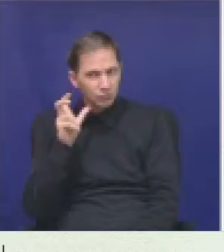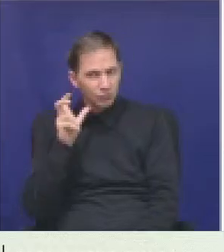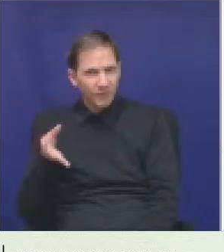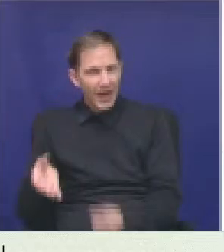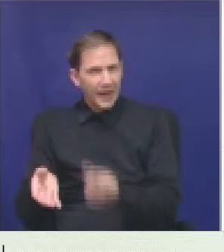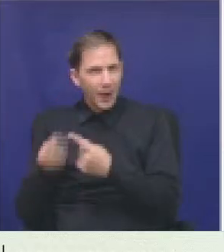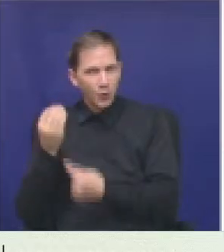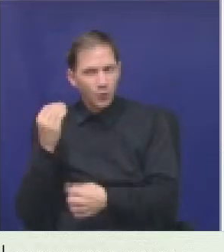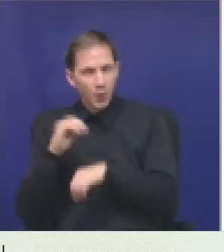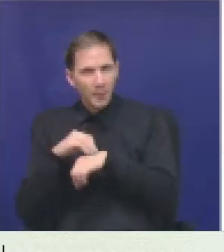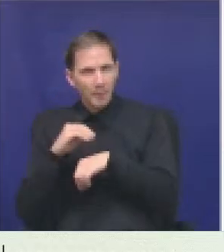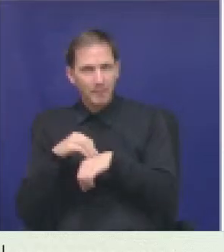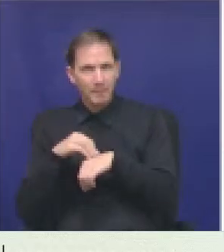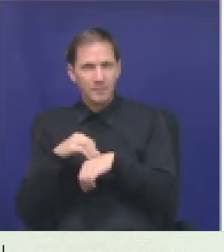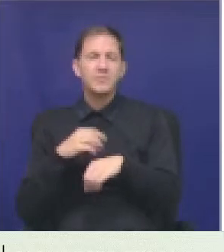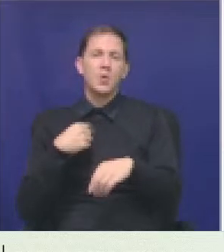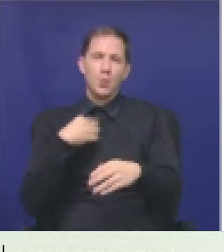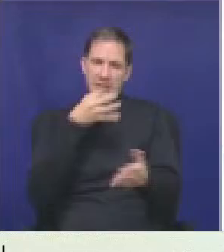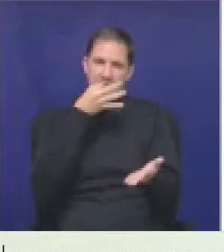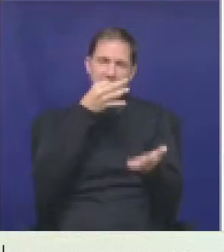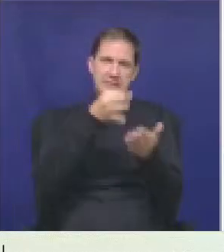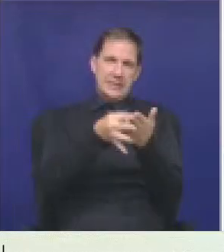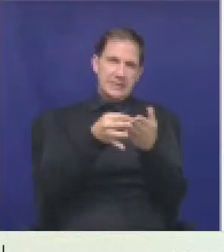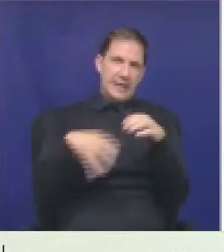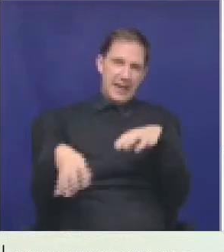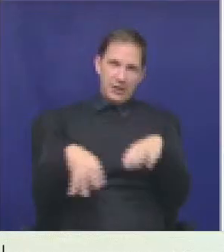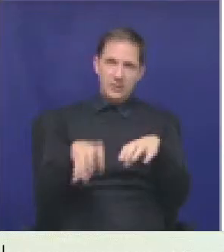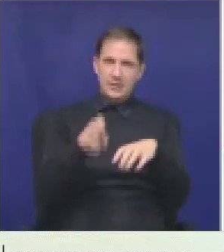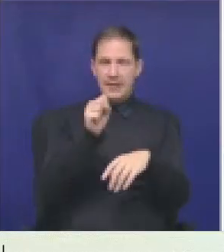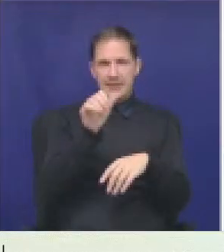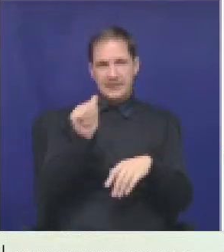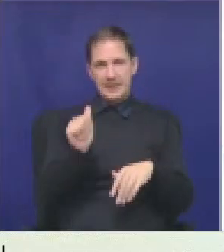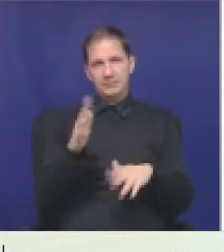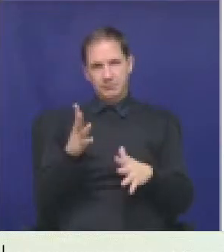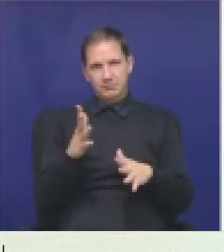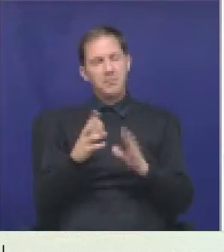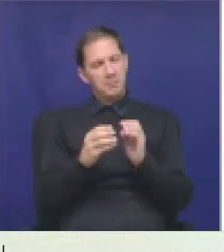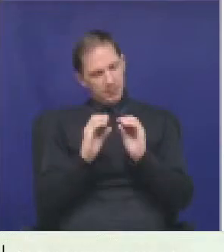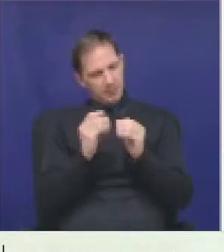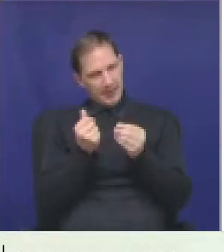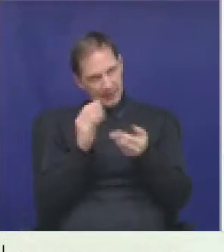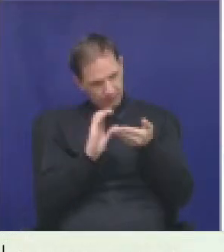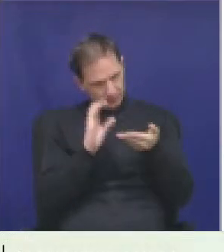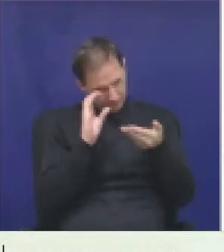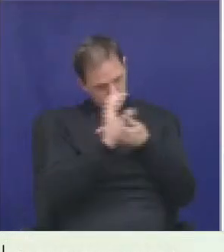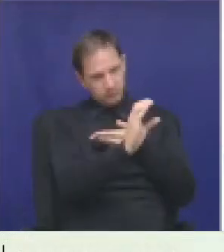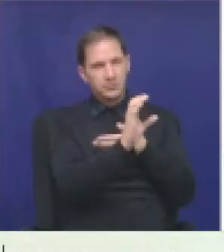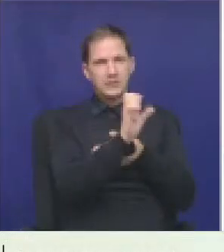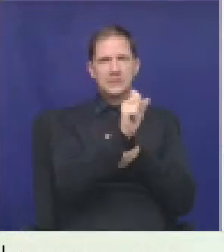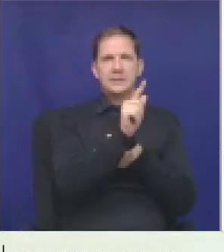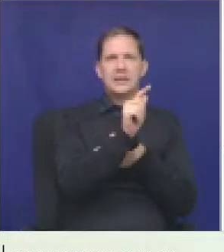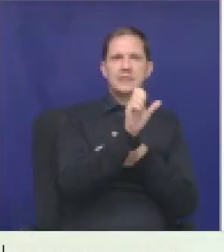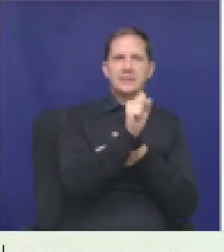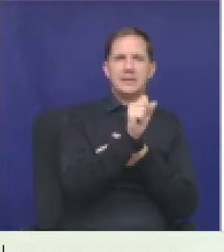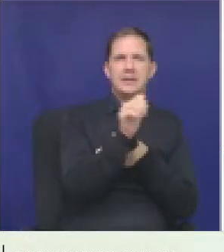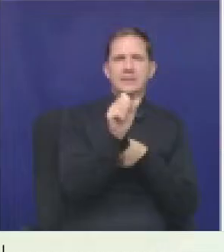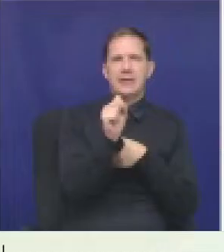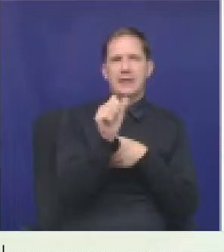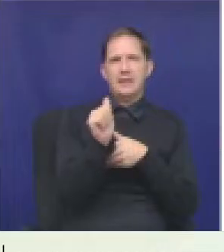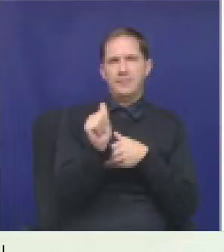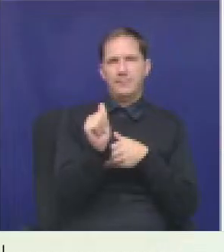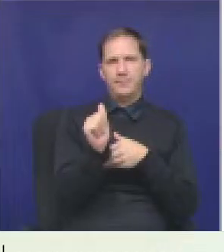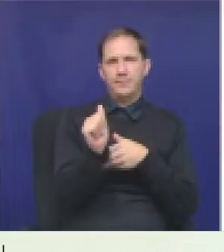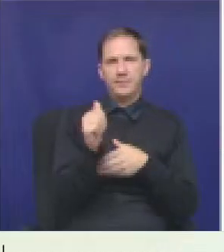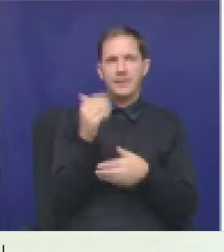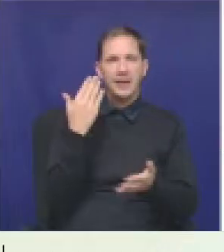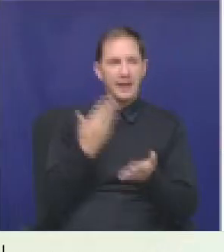Our suggestion from Action SA, let's give the money to Stats South Africa so that